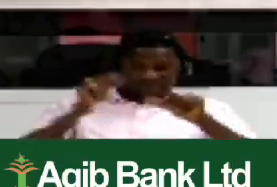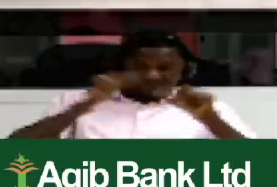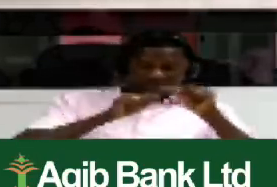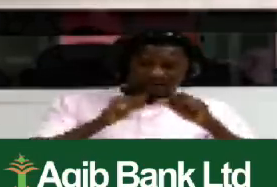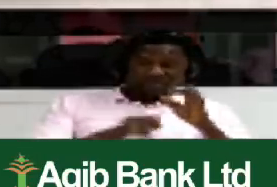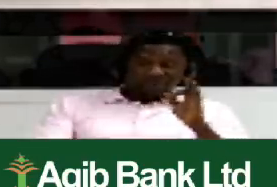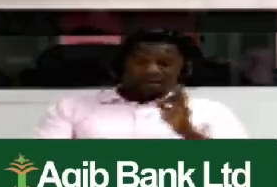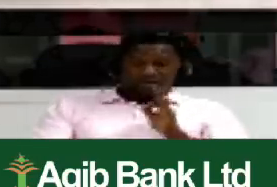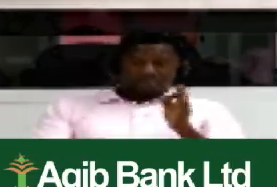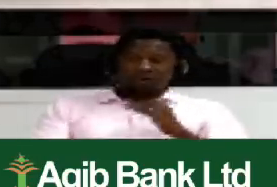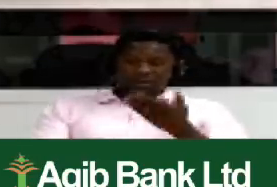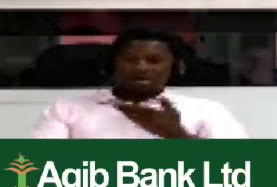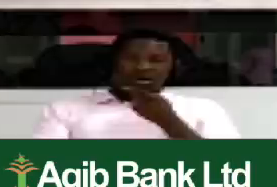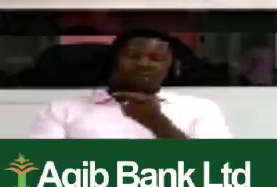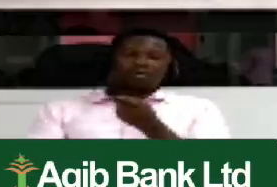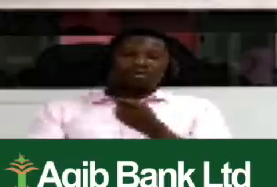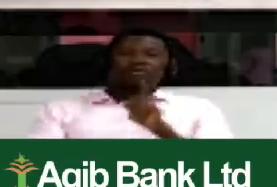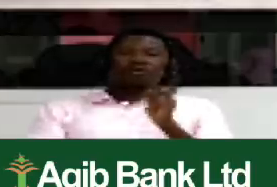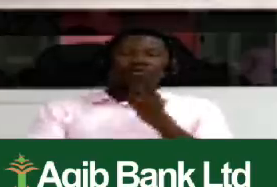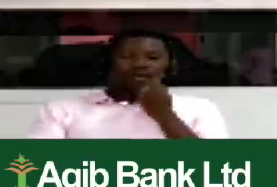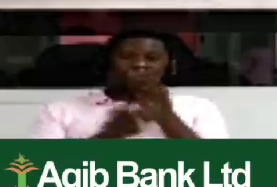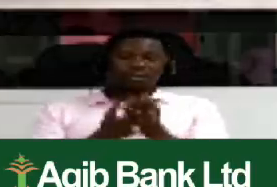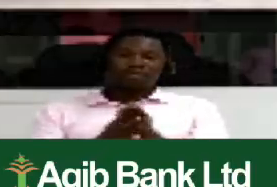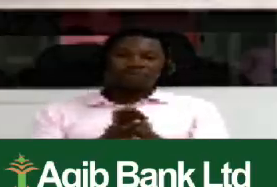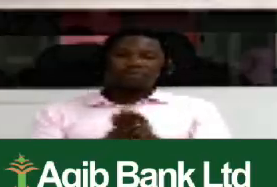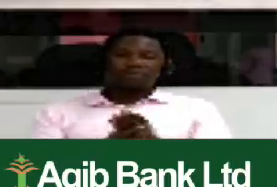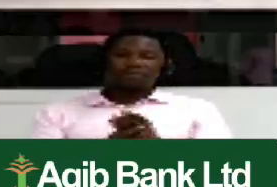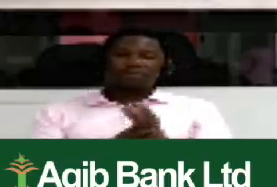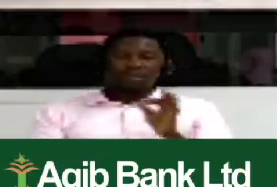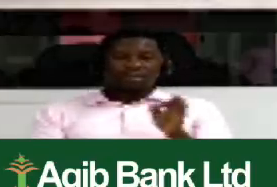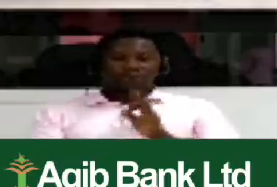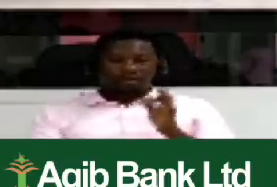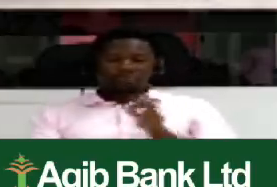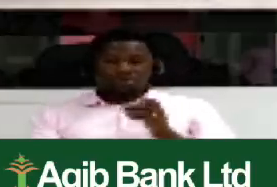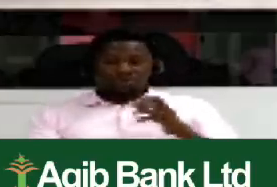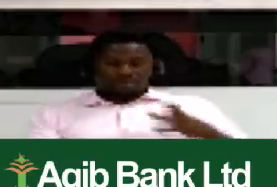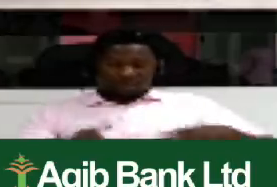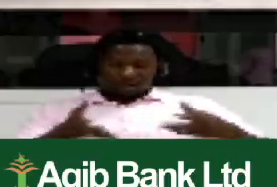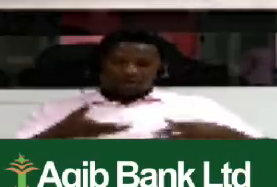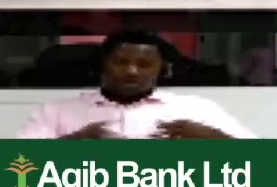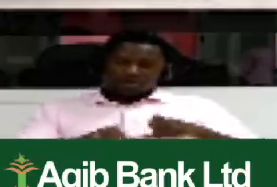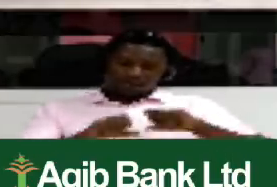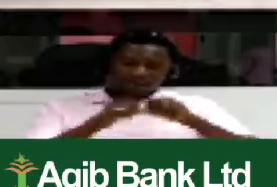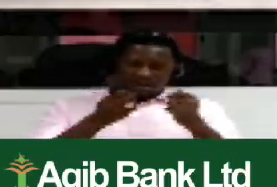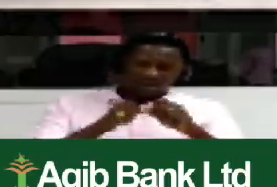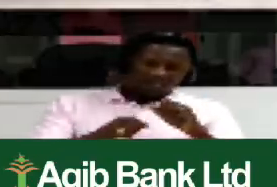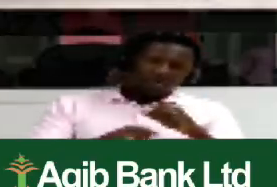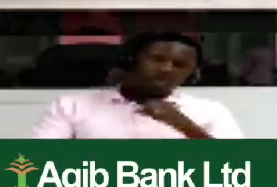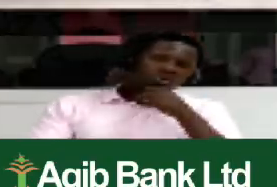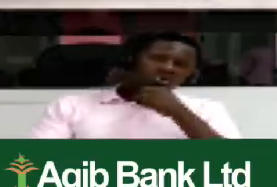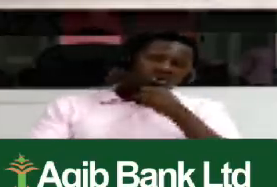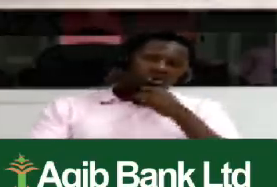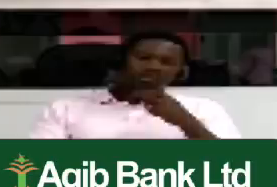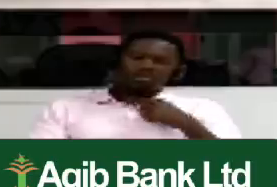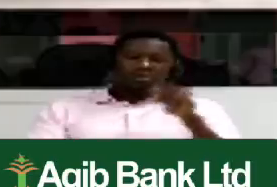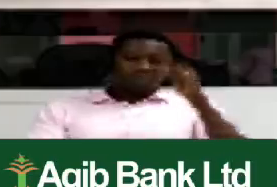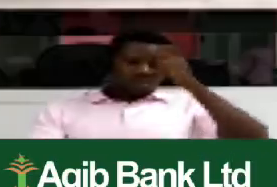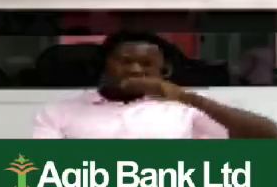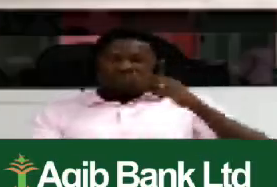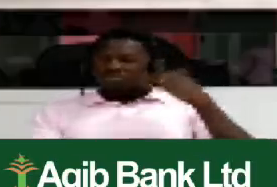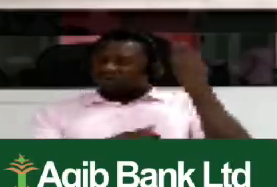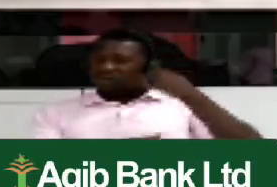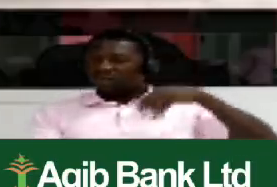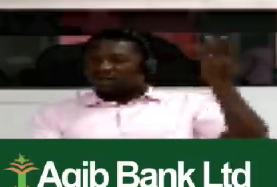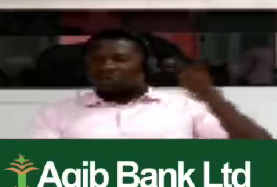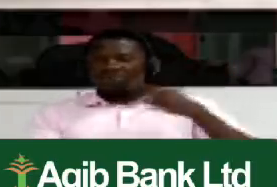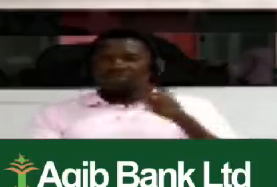what I said was, transporters will be worn out. The police don't care about the wear out of the and wipers,